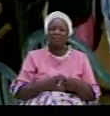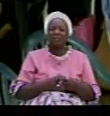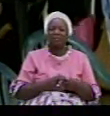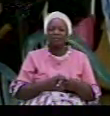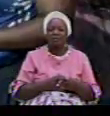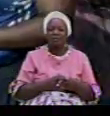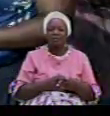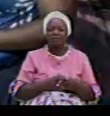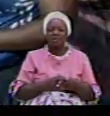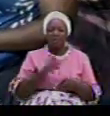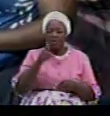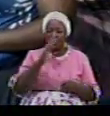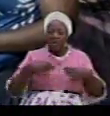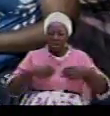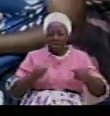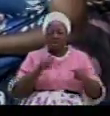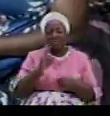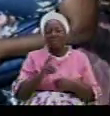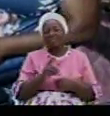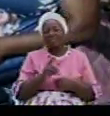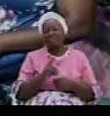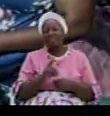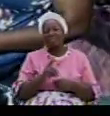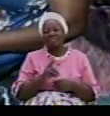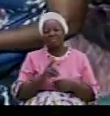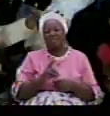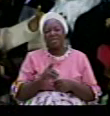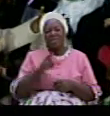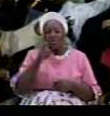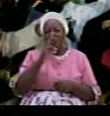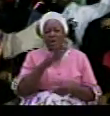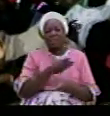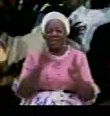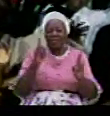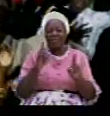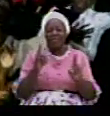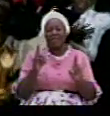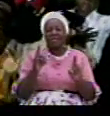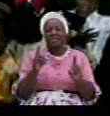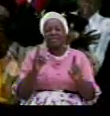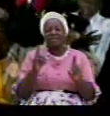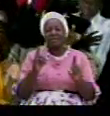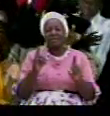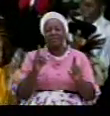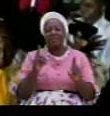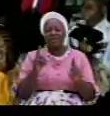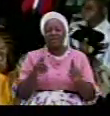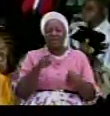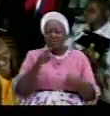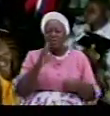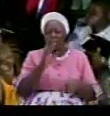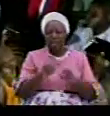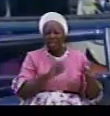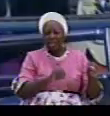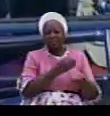You are healed. You are delivered. You are set